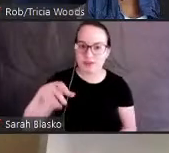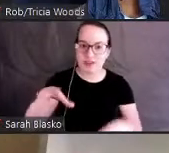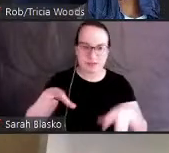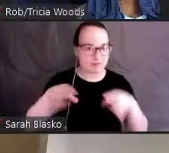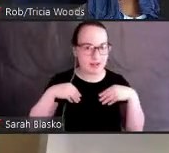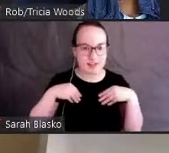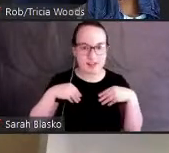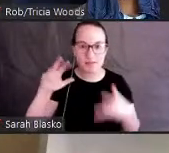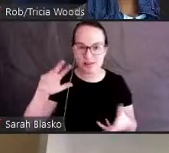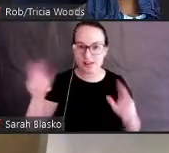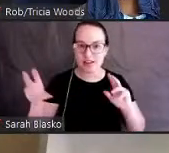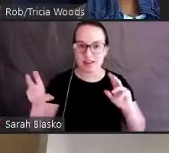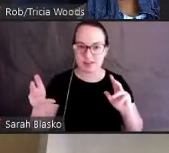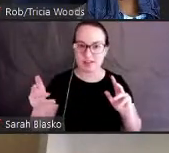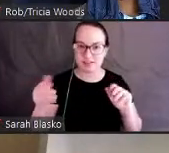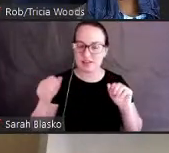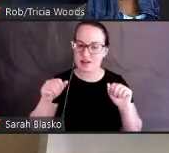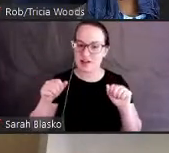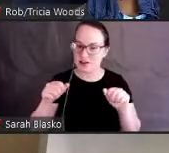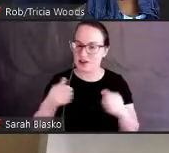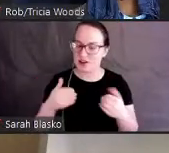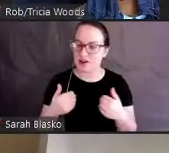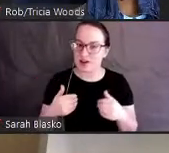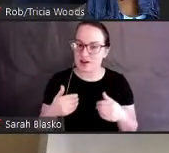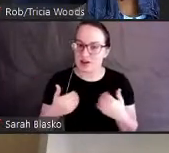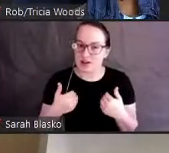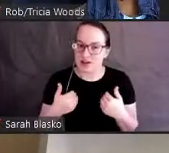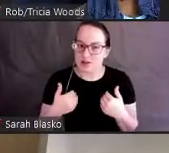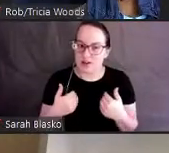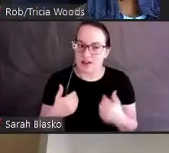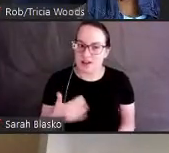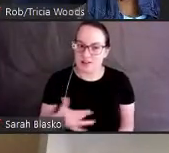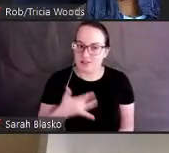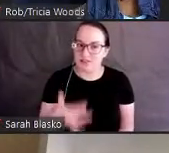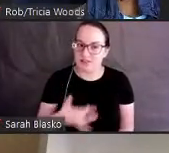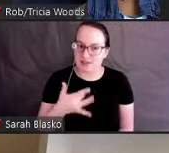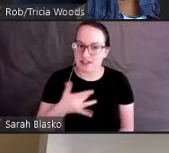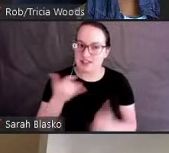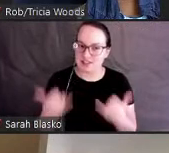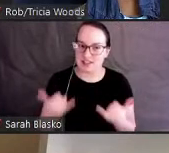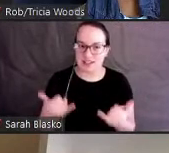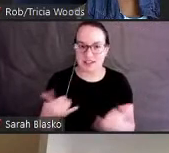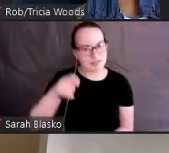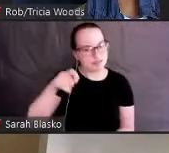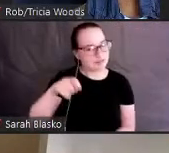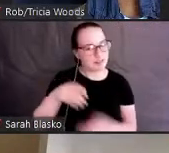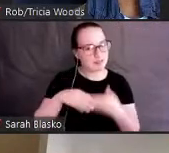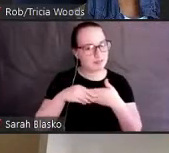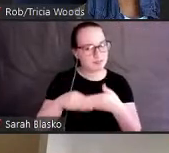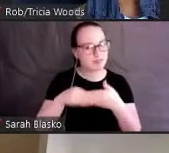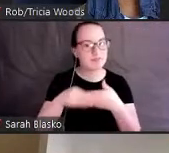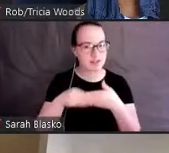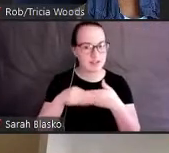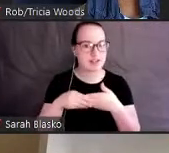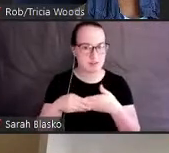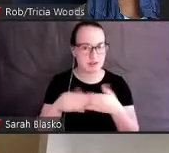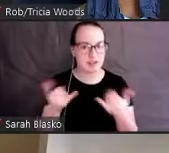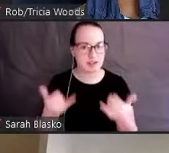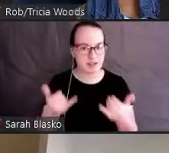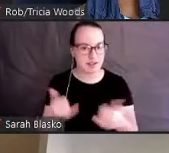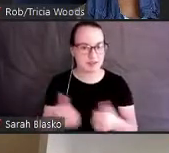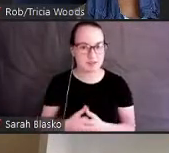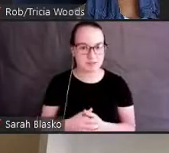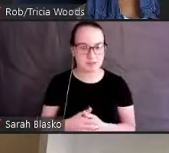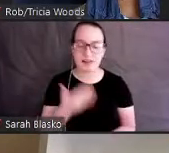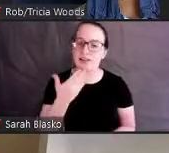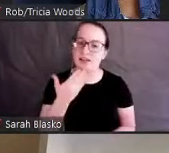had a feeling going into today that today would be one of those just need to be flexible kind of days. So thanks for your patience,